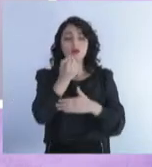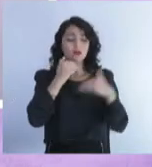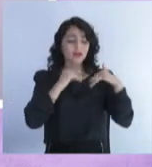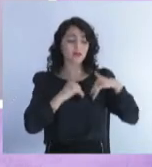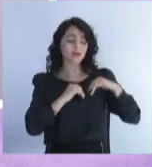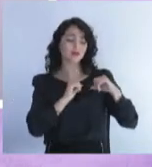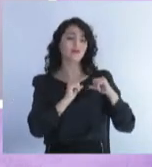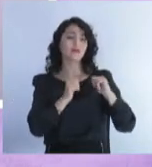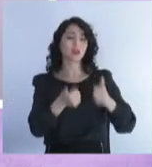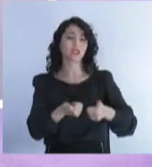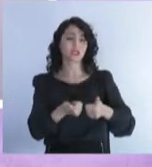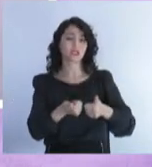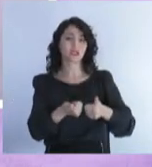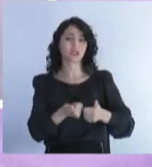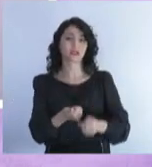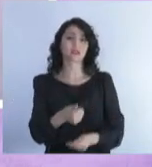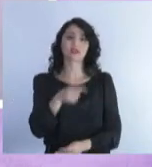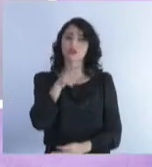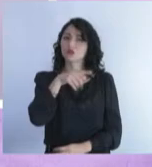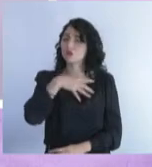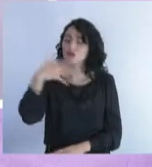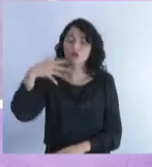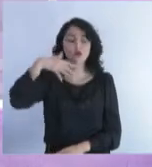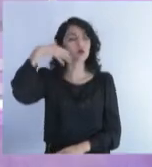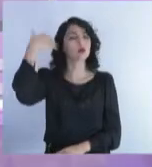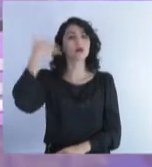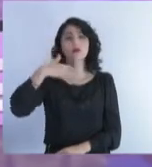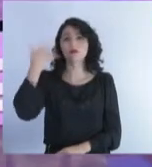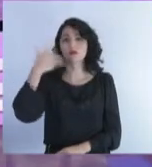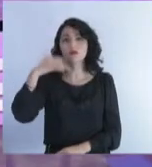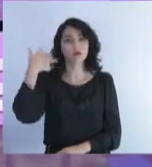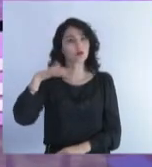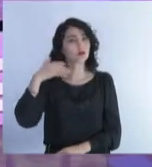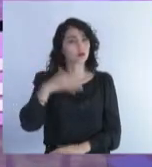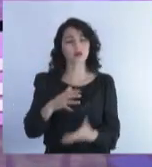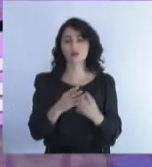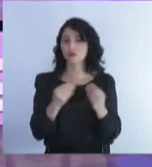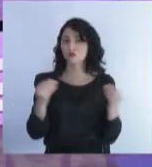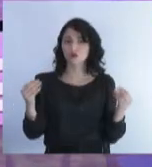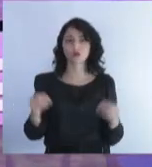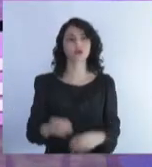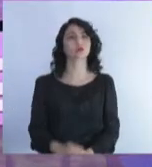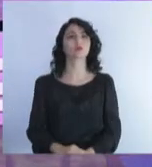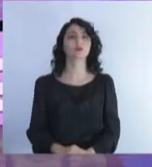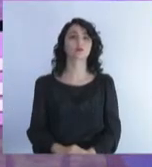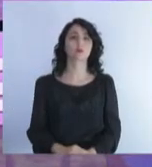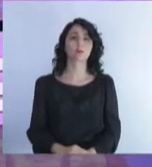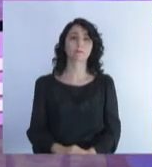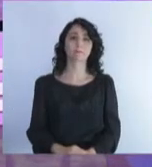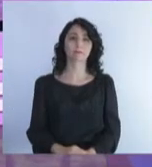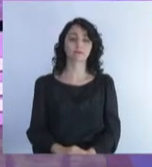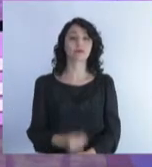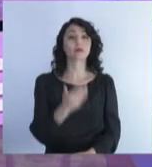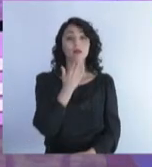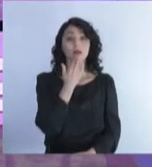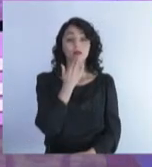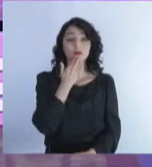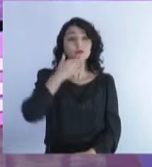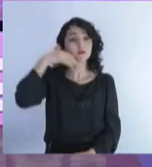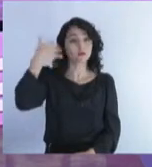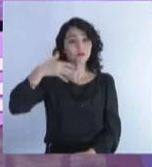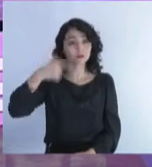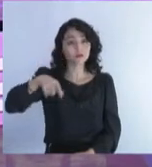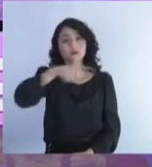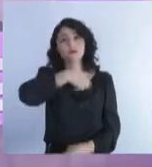depressed. So this is a very powerful method if you do it. And we find that the more you do it,